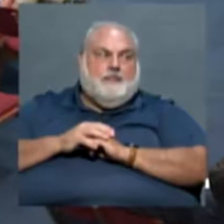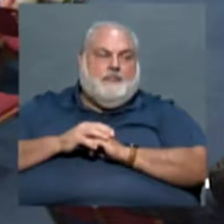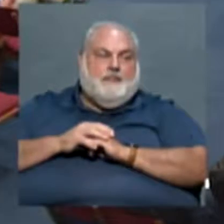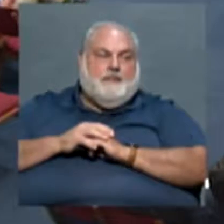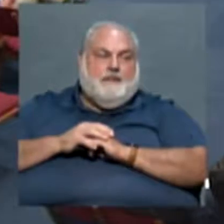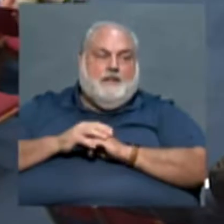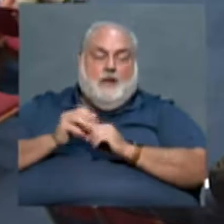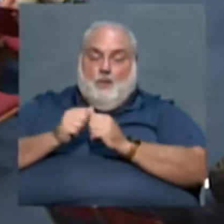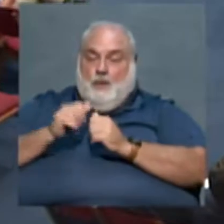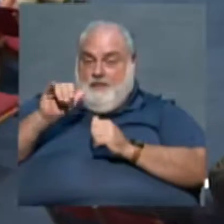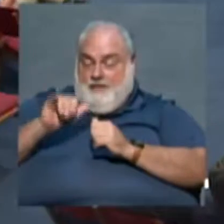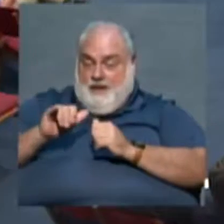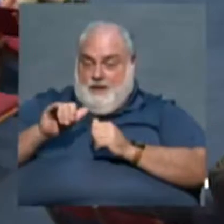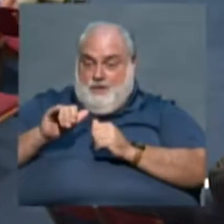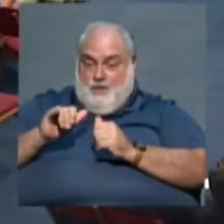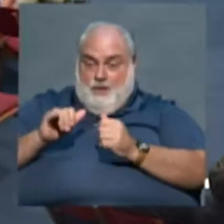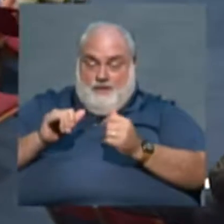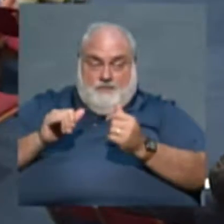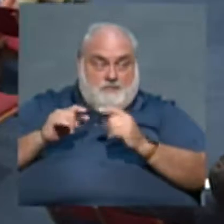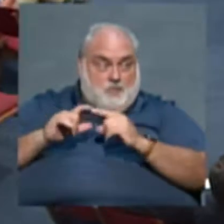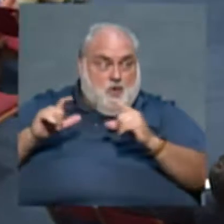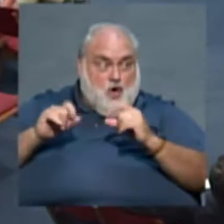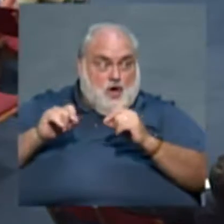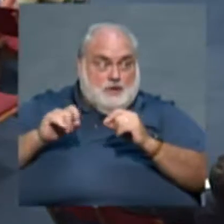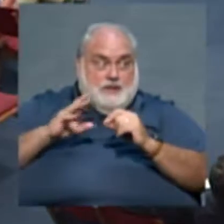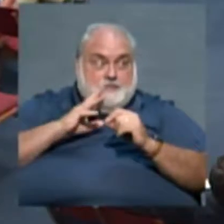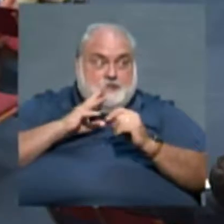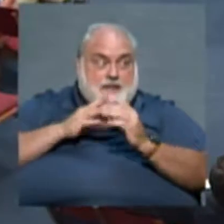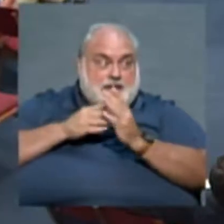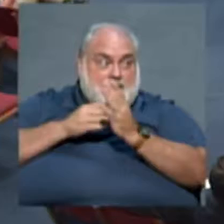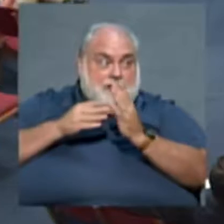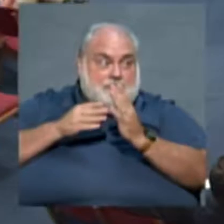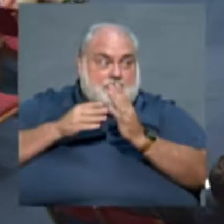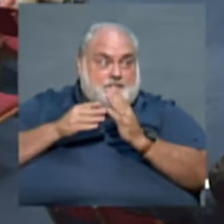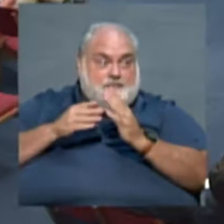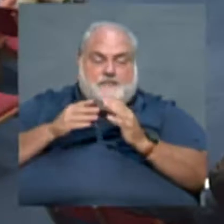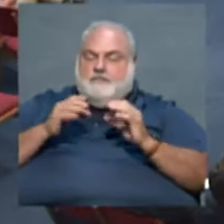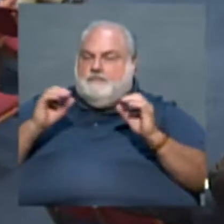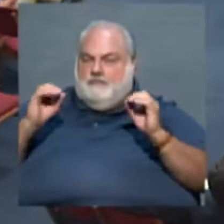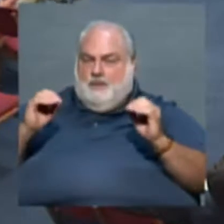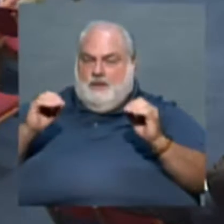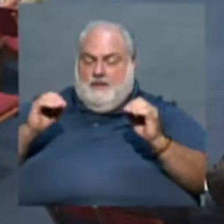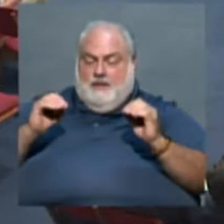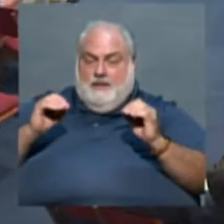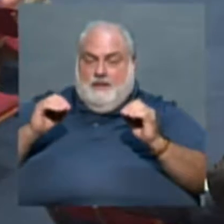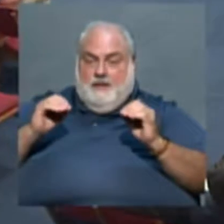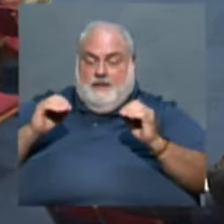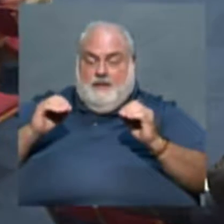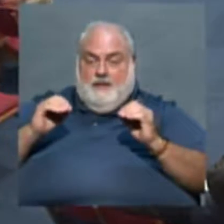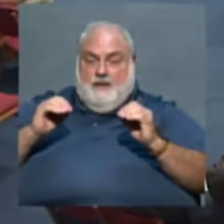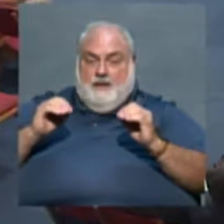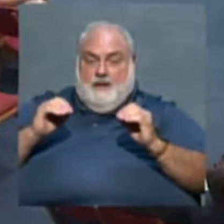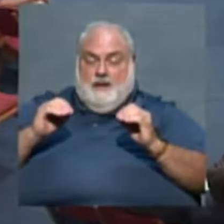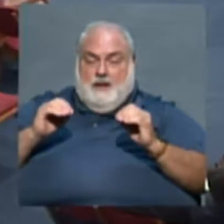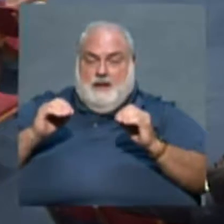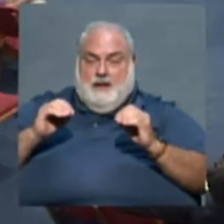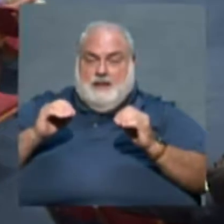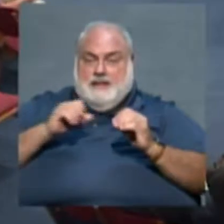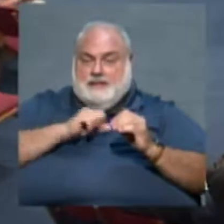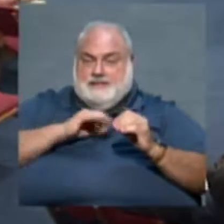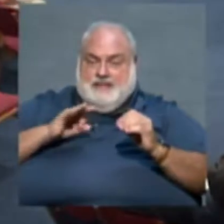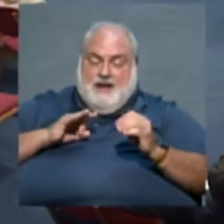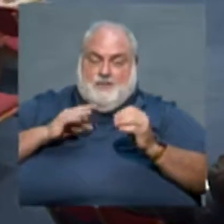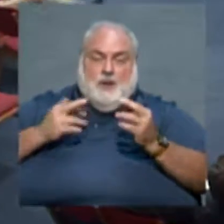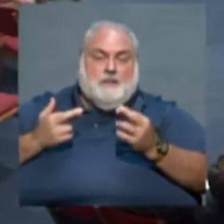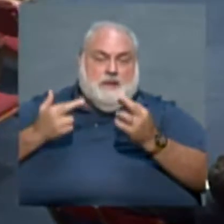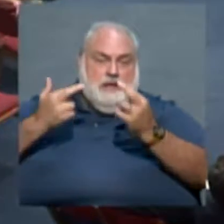Okay, with that being said, do you have any cards of opposition on this? You do not. Unless you wish otherwise, I will just give the staff